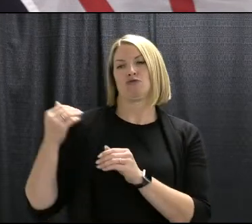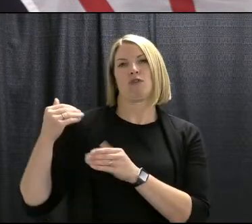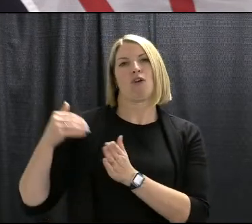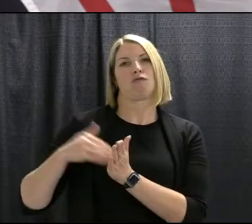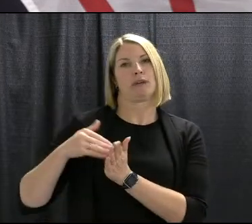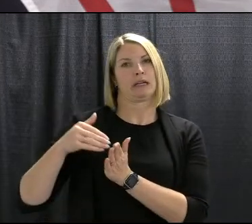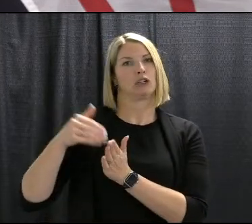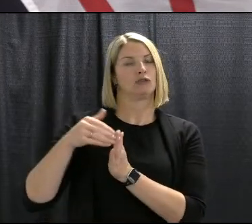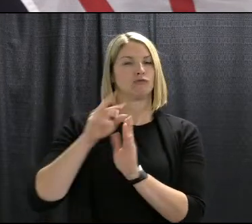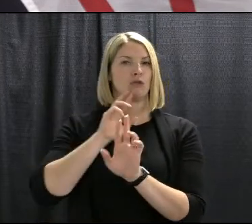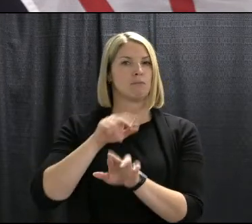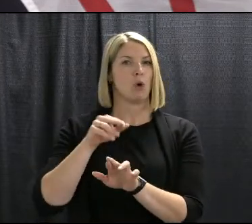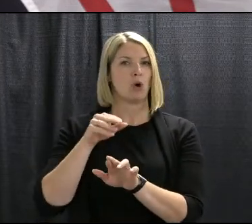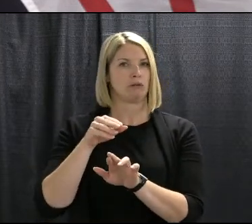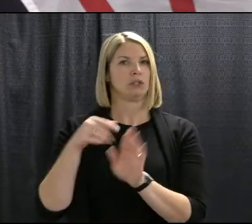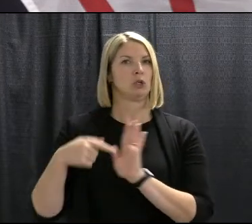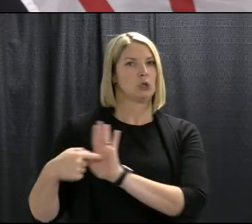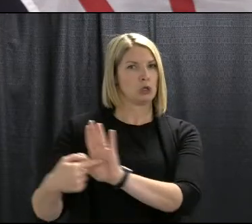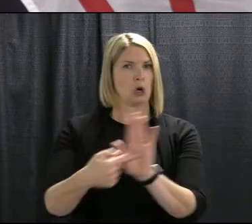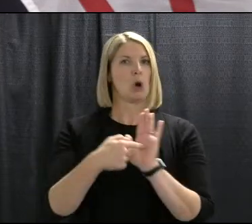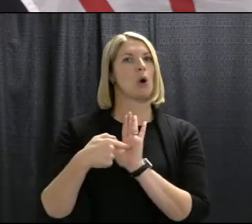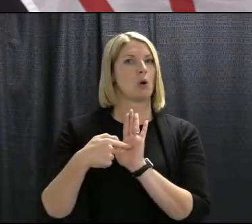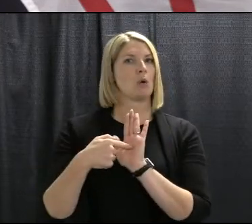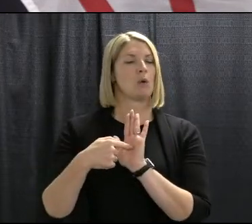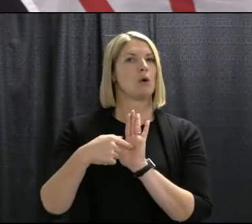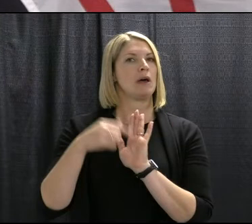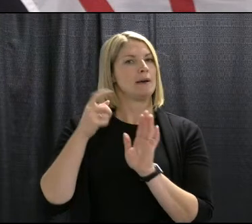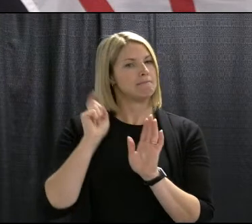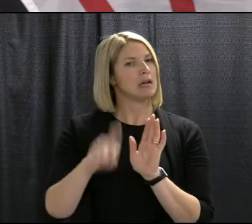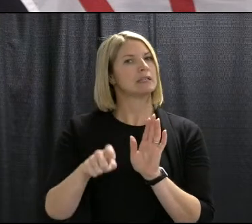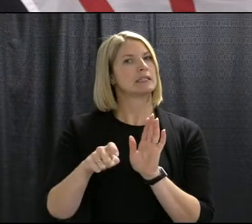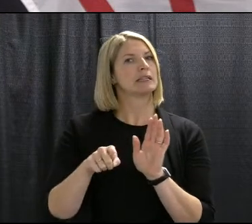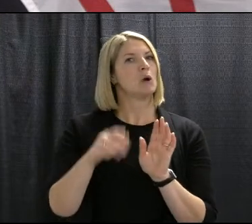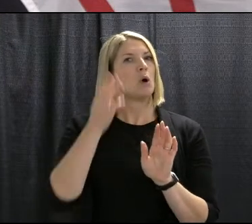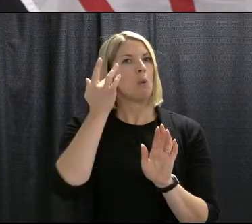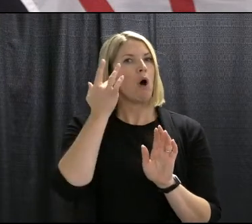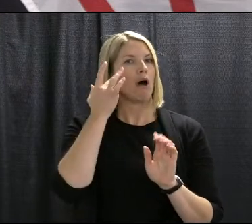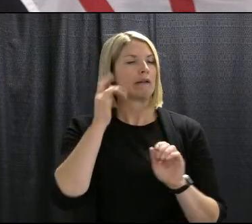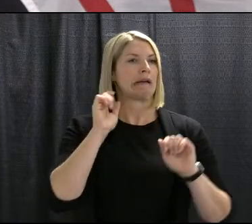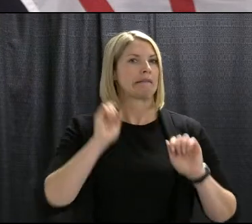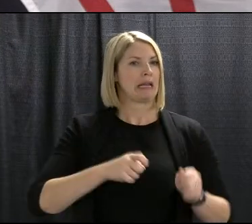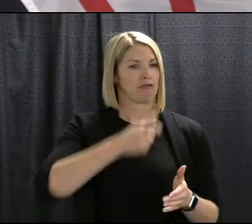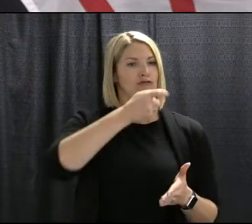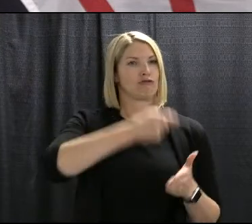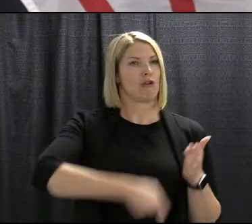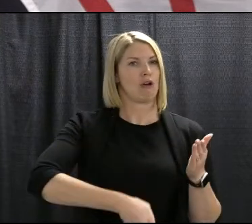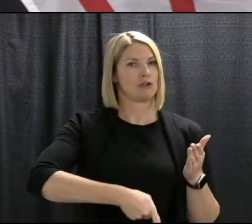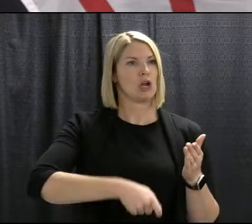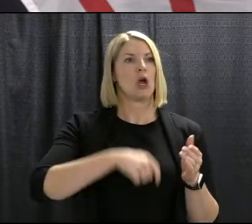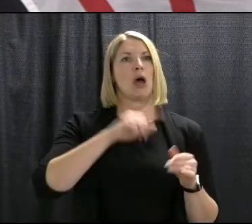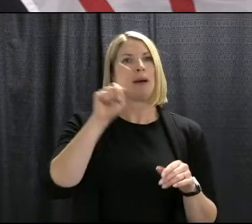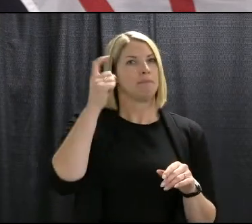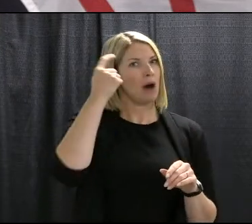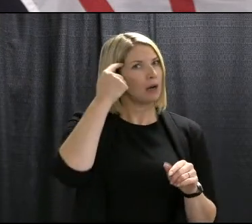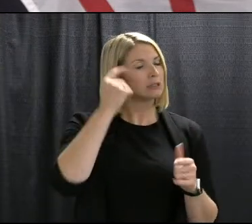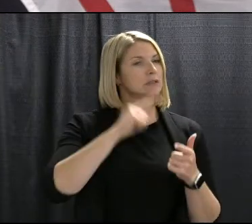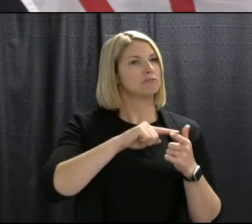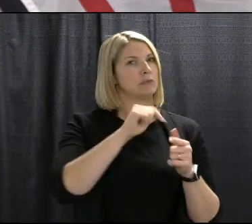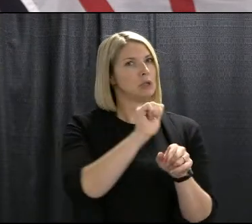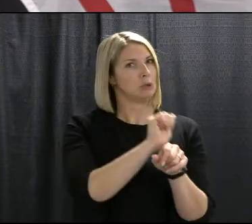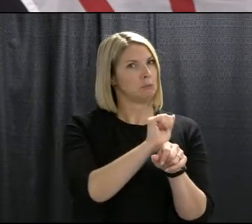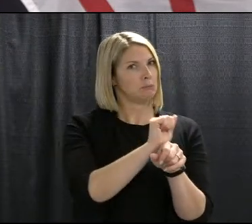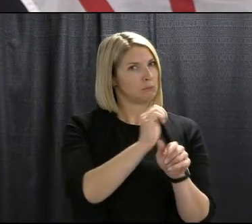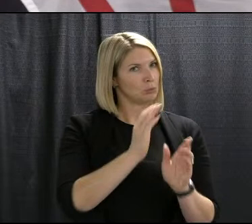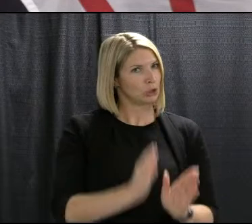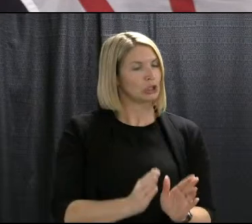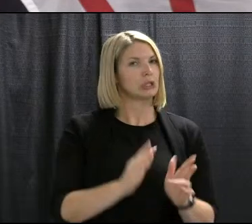transparency provisions, there are fines that can be levied on an employer as an individual, as well as an employer